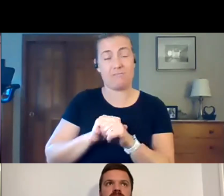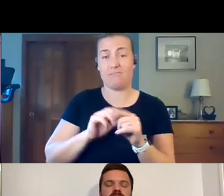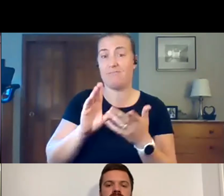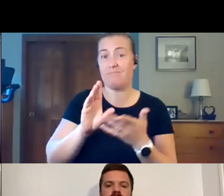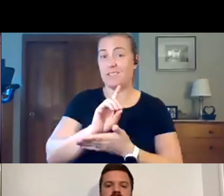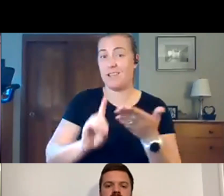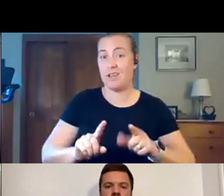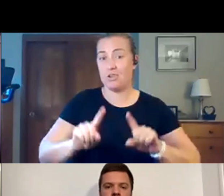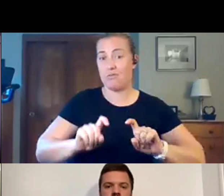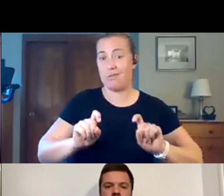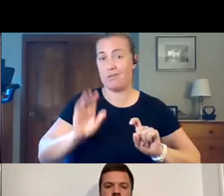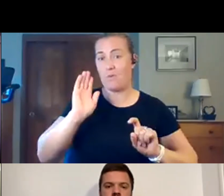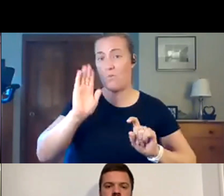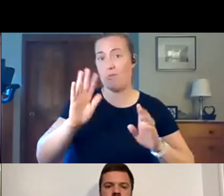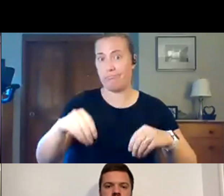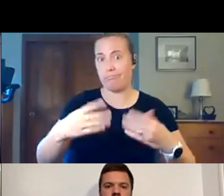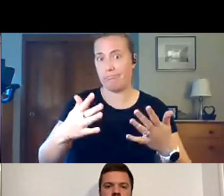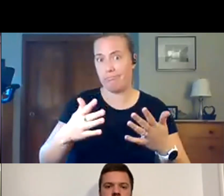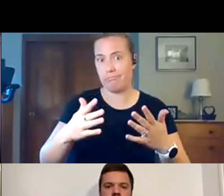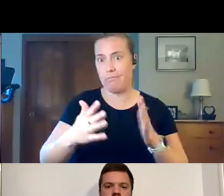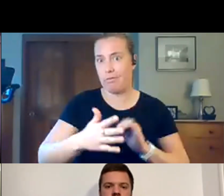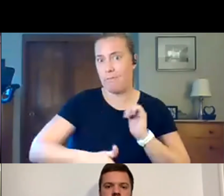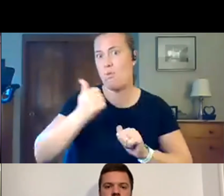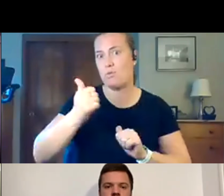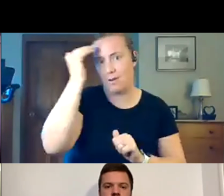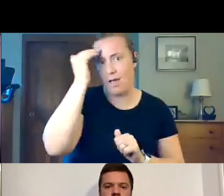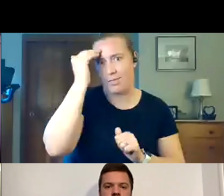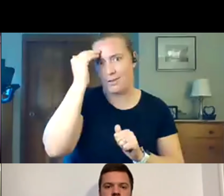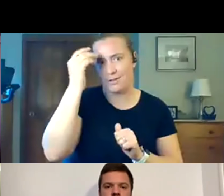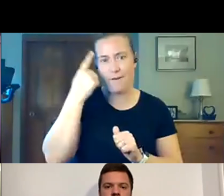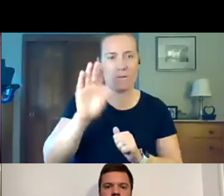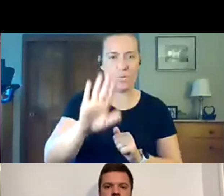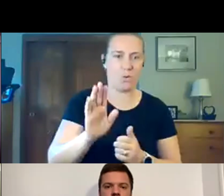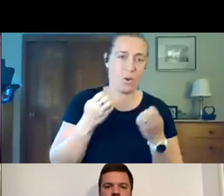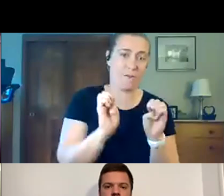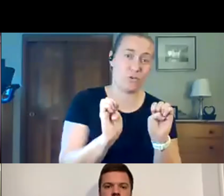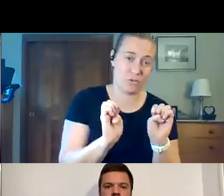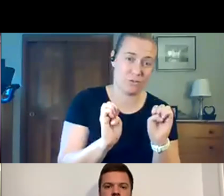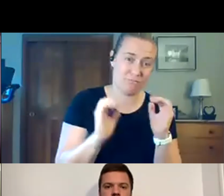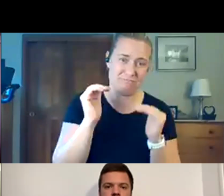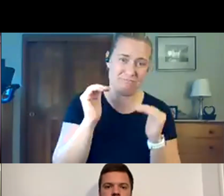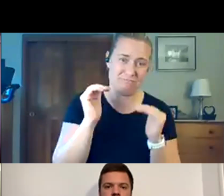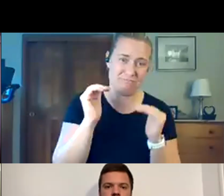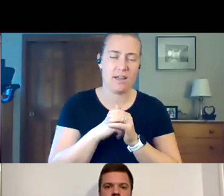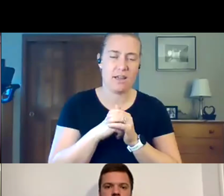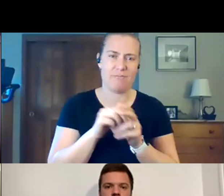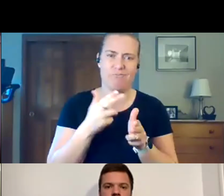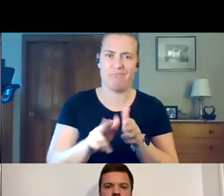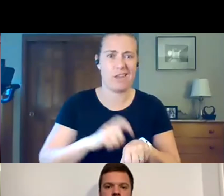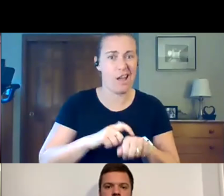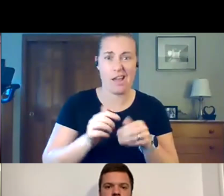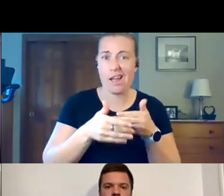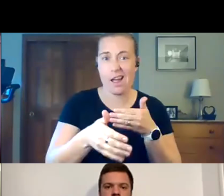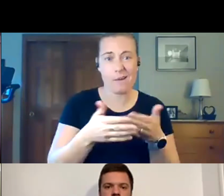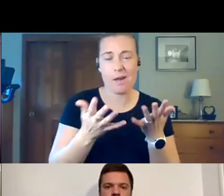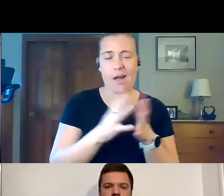give us kind of the most knowledge for the effort within a quicker range of time.